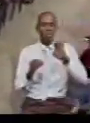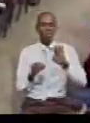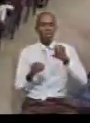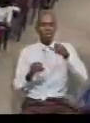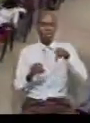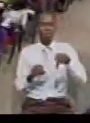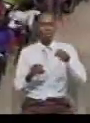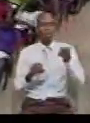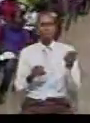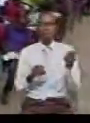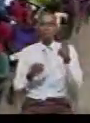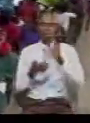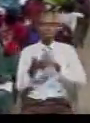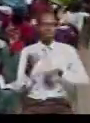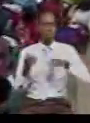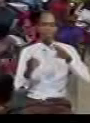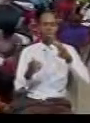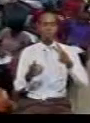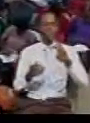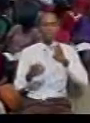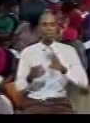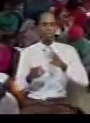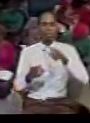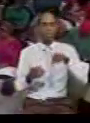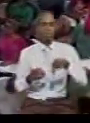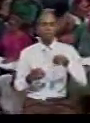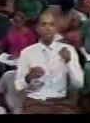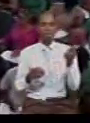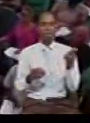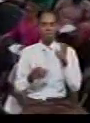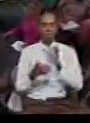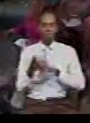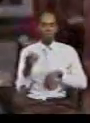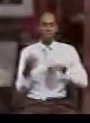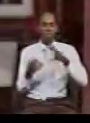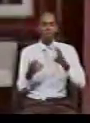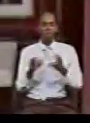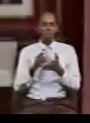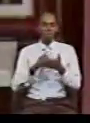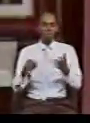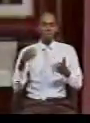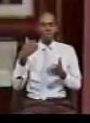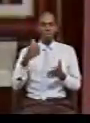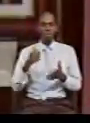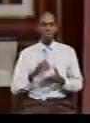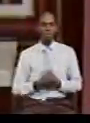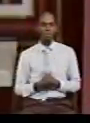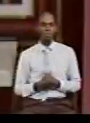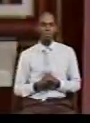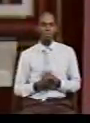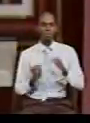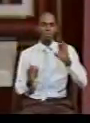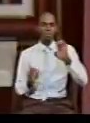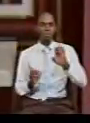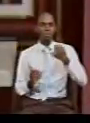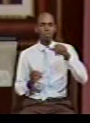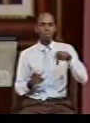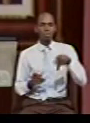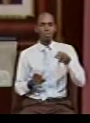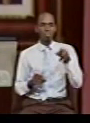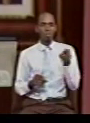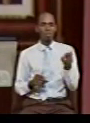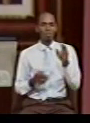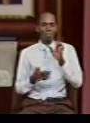6. And I read from verse 10. Ephesians chapter